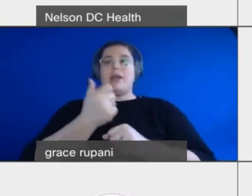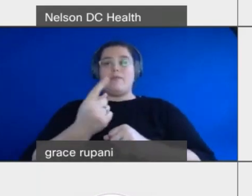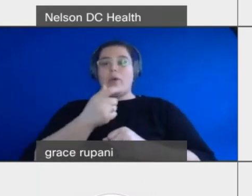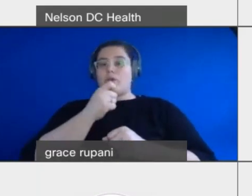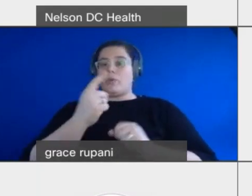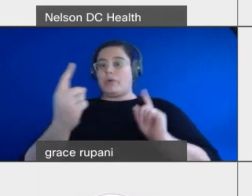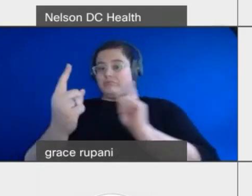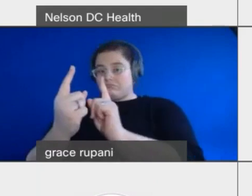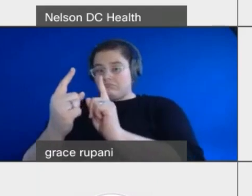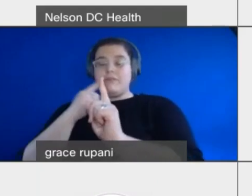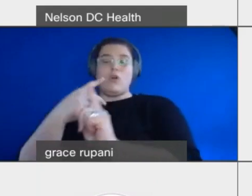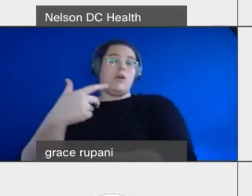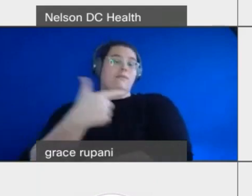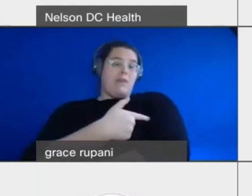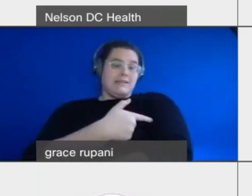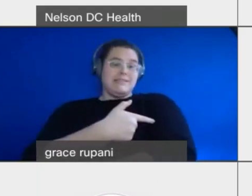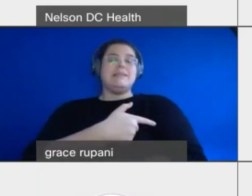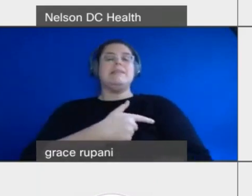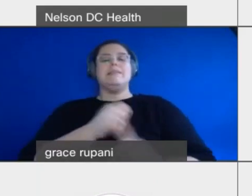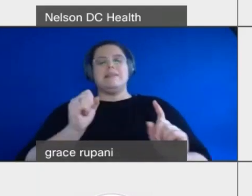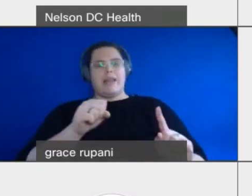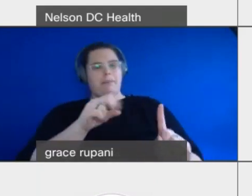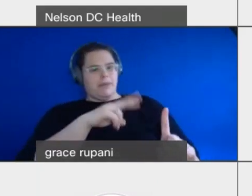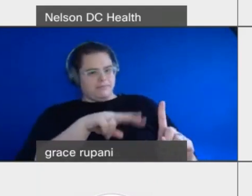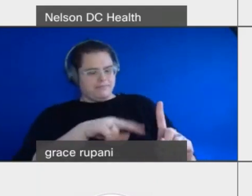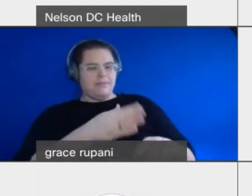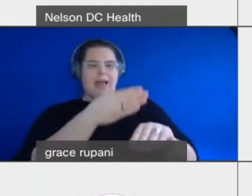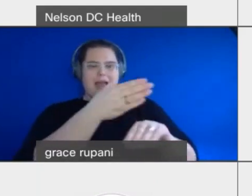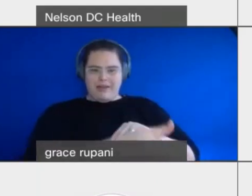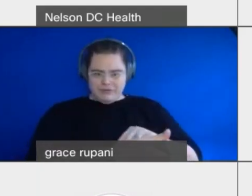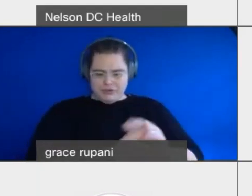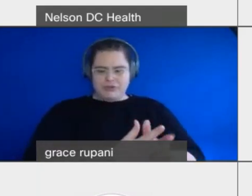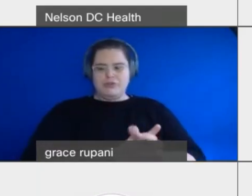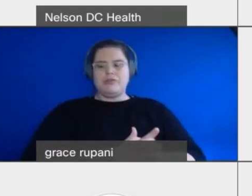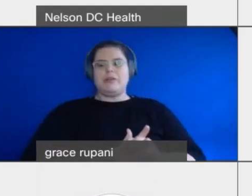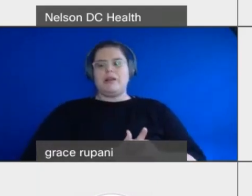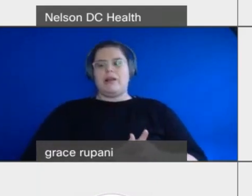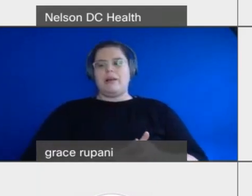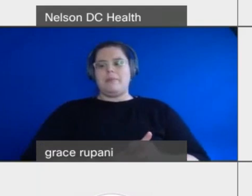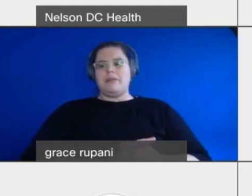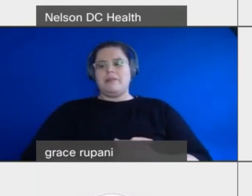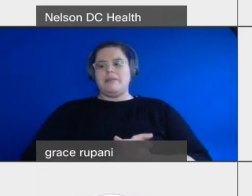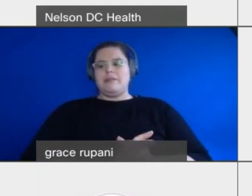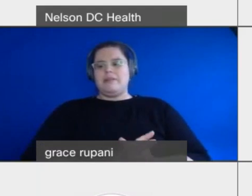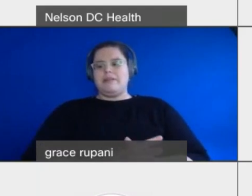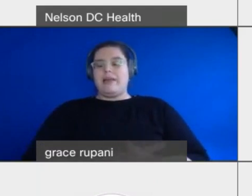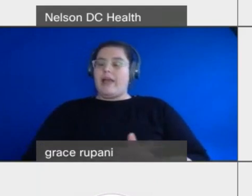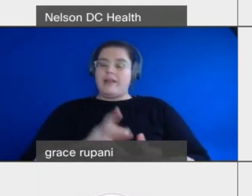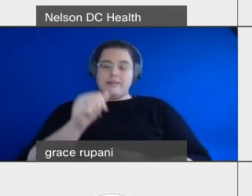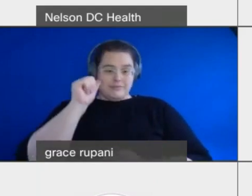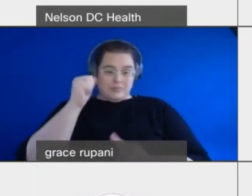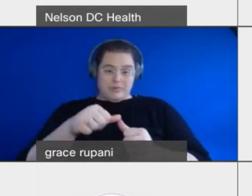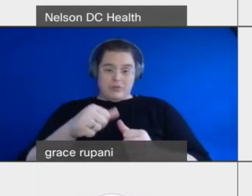a timely fashion. And just a caveat point to that is that DC has been ranked one of the